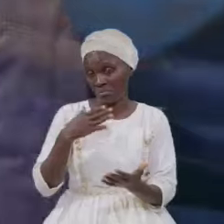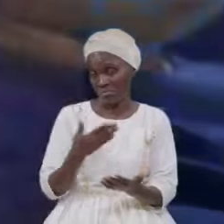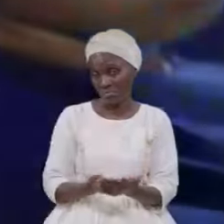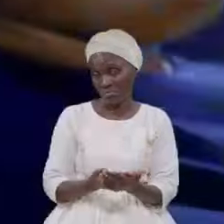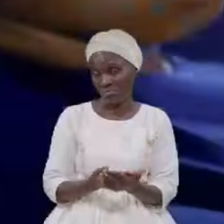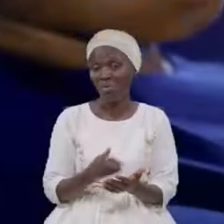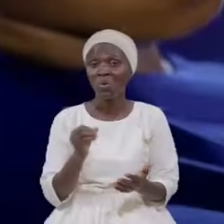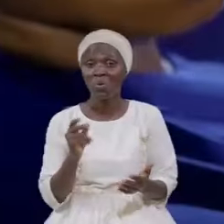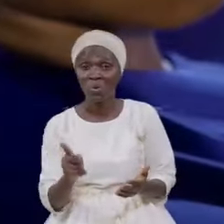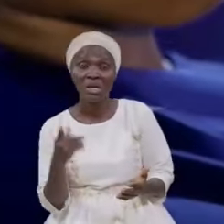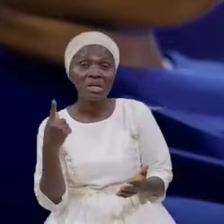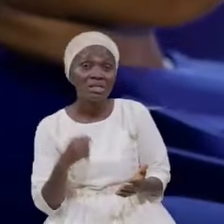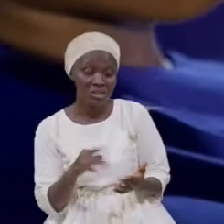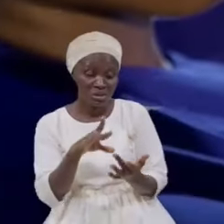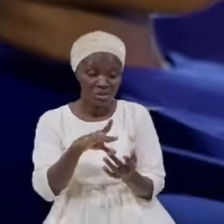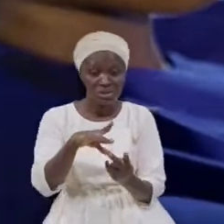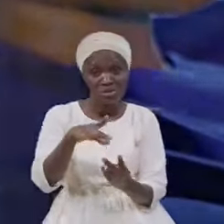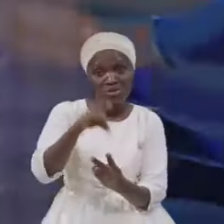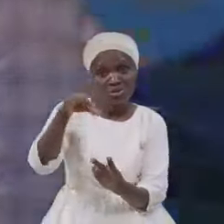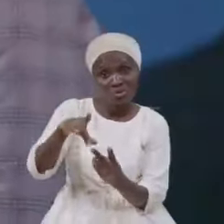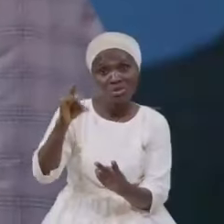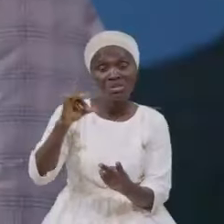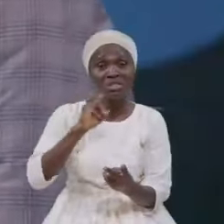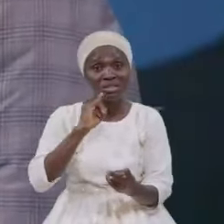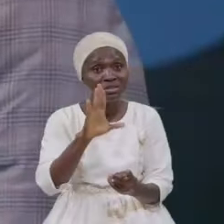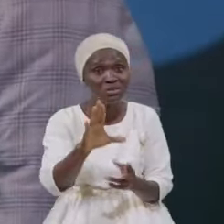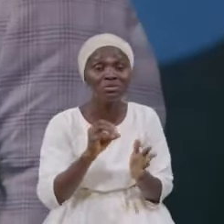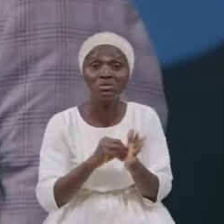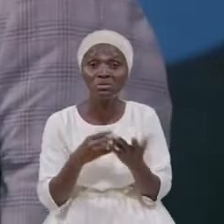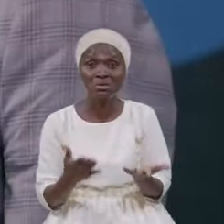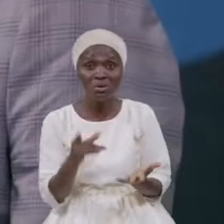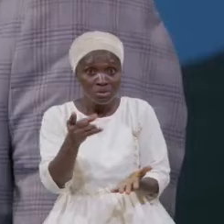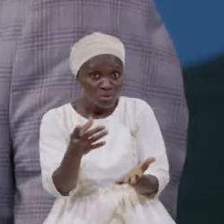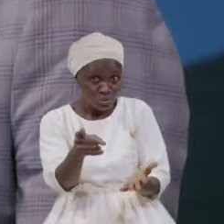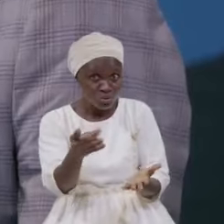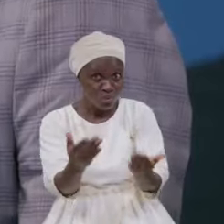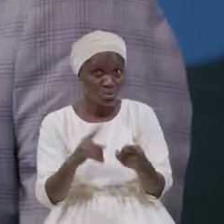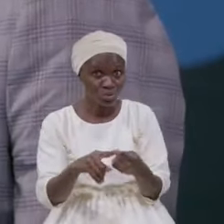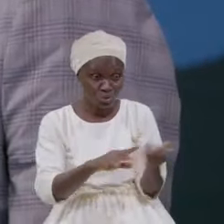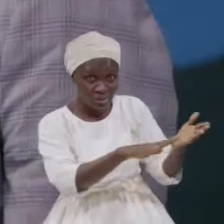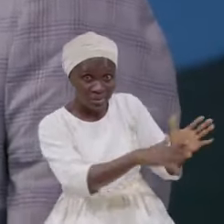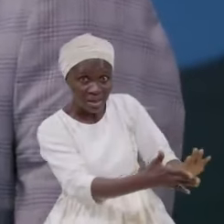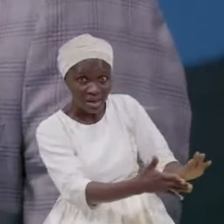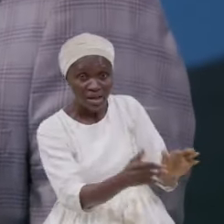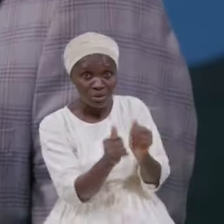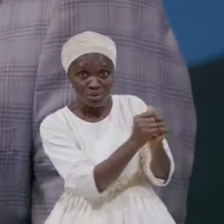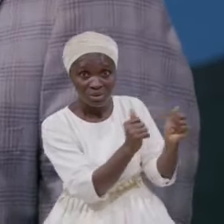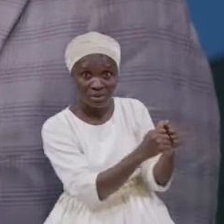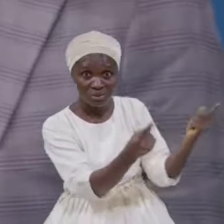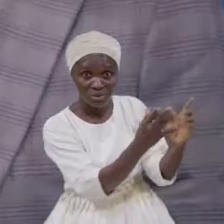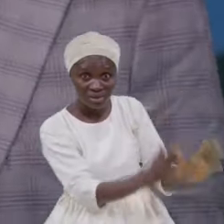you love that same partner so much, you say, I will go to hell because of